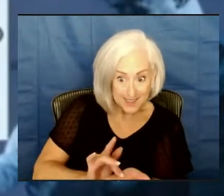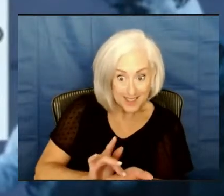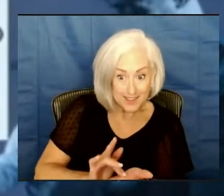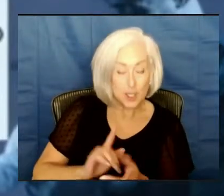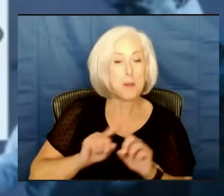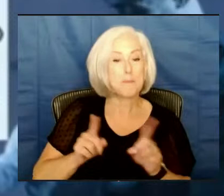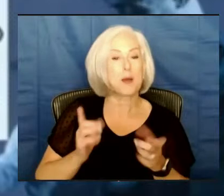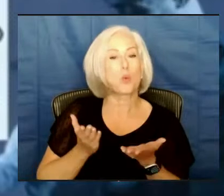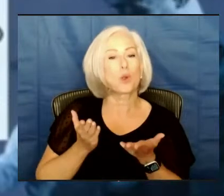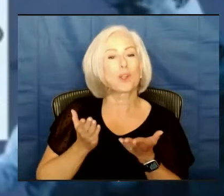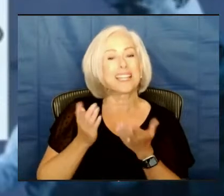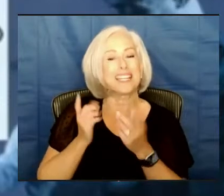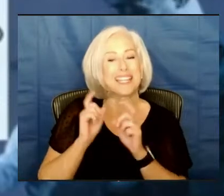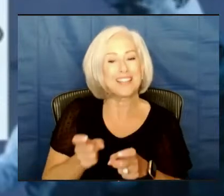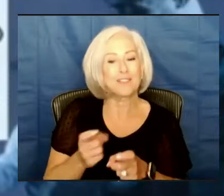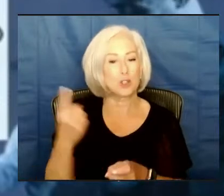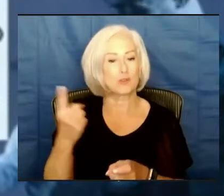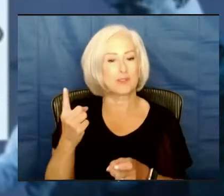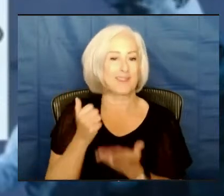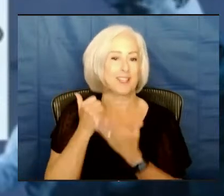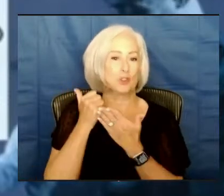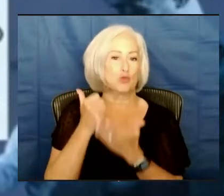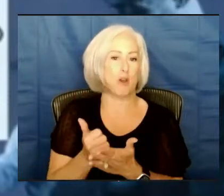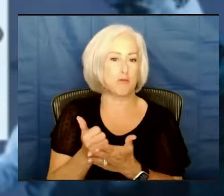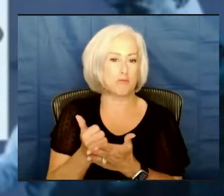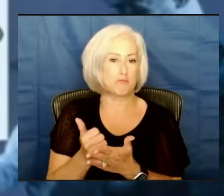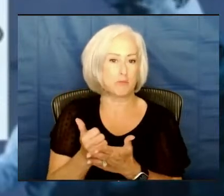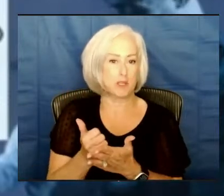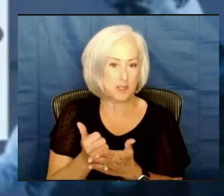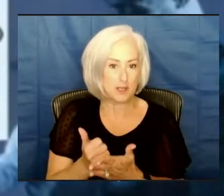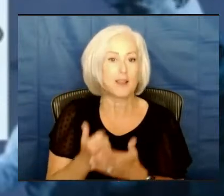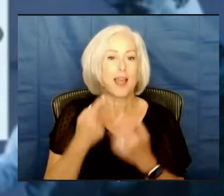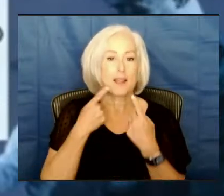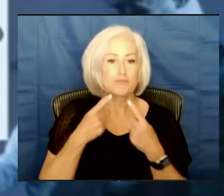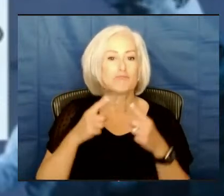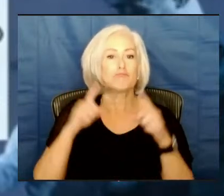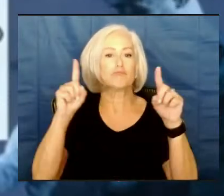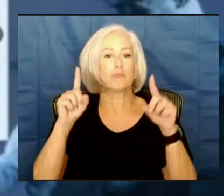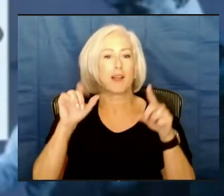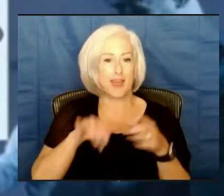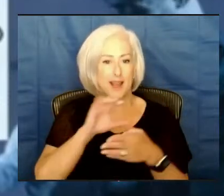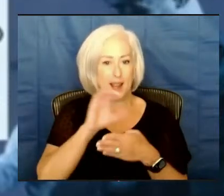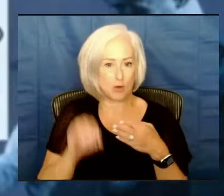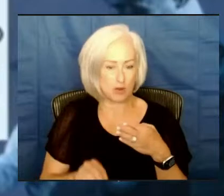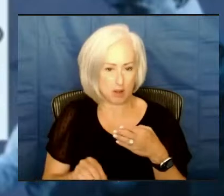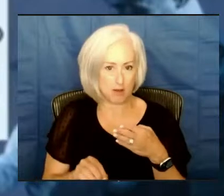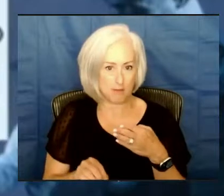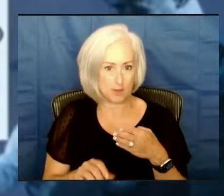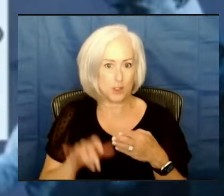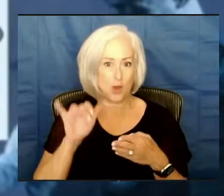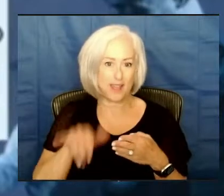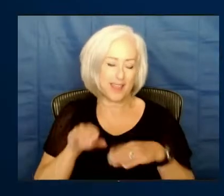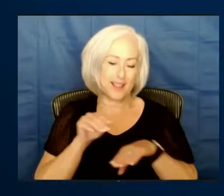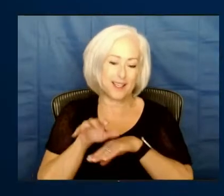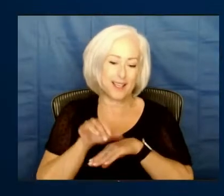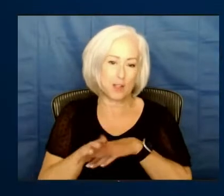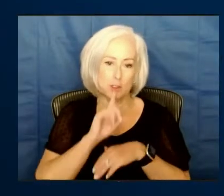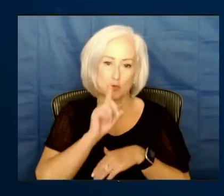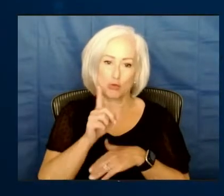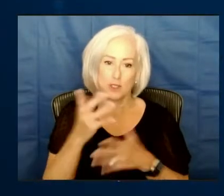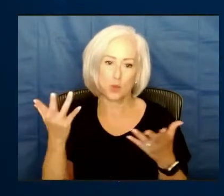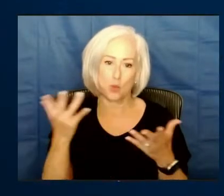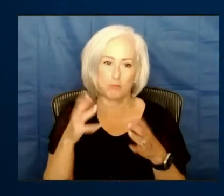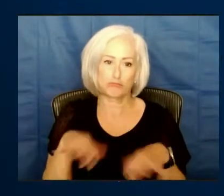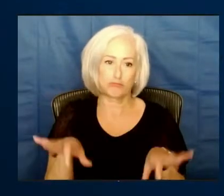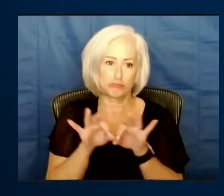to achieve this outcome. So I think the multifactorial component of that intervention was really what was successful. Yeah,